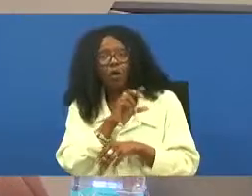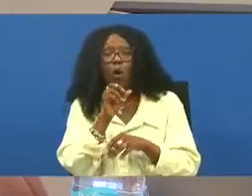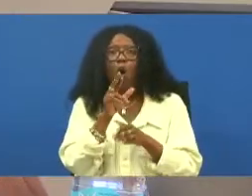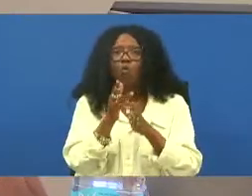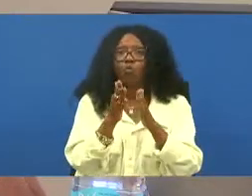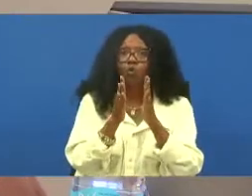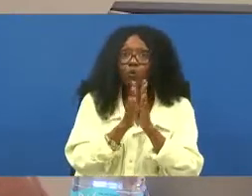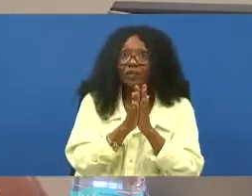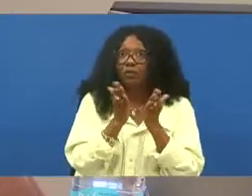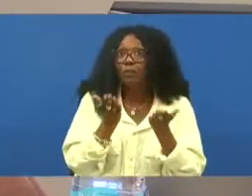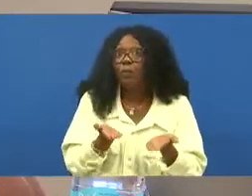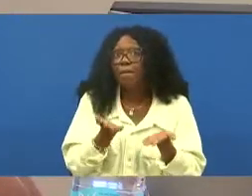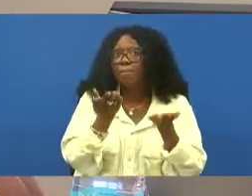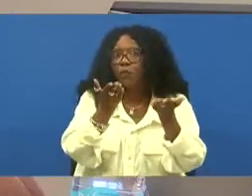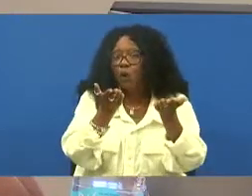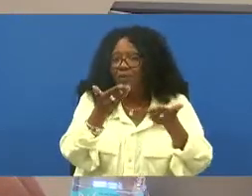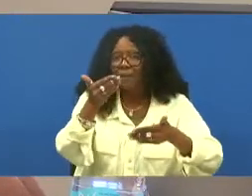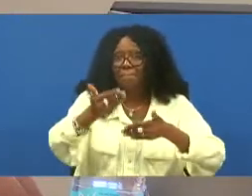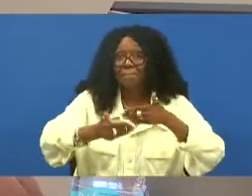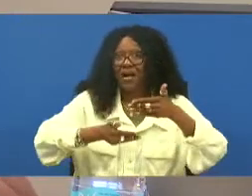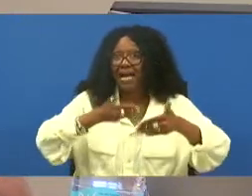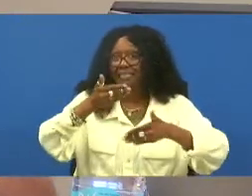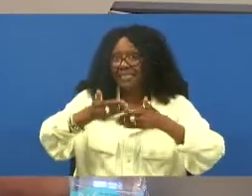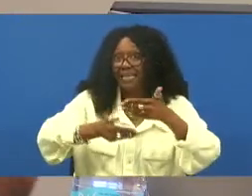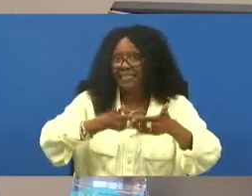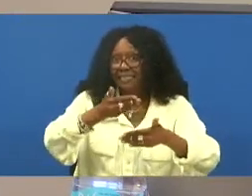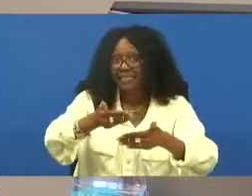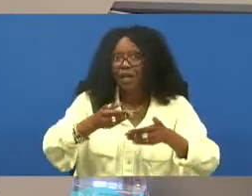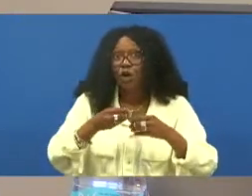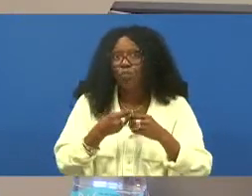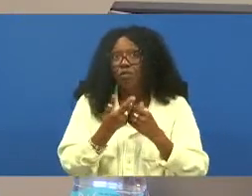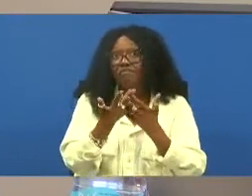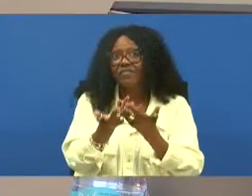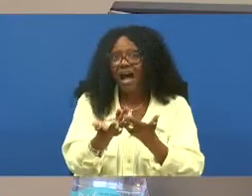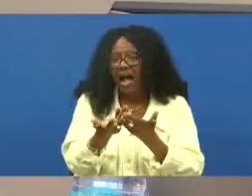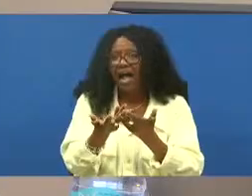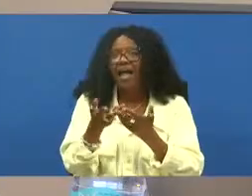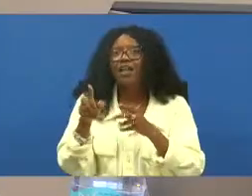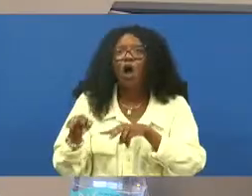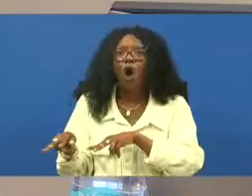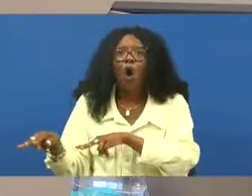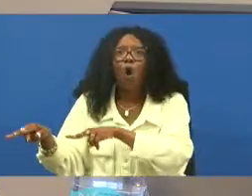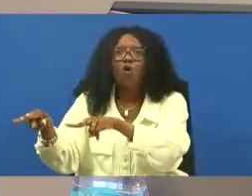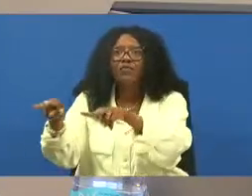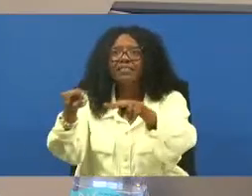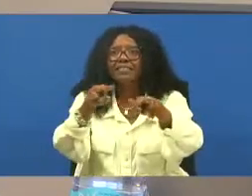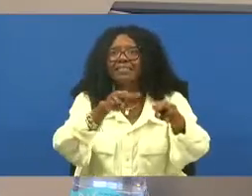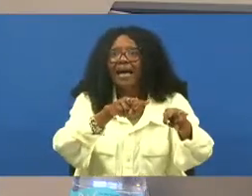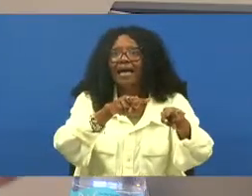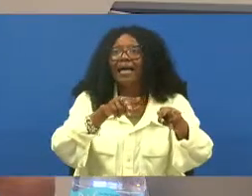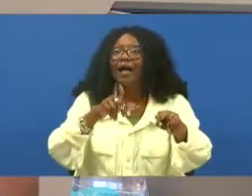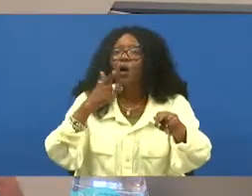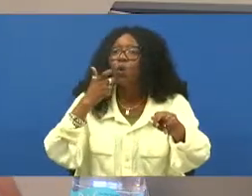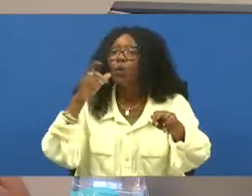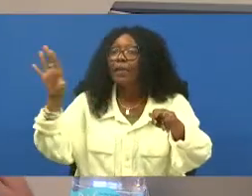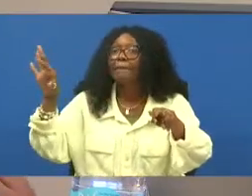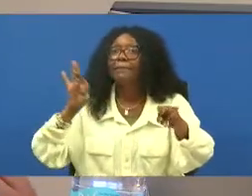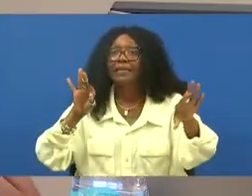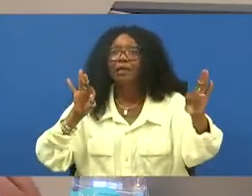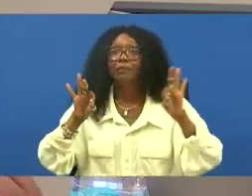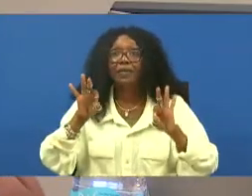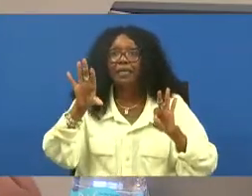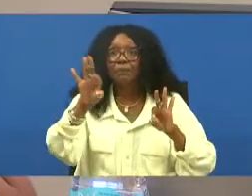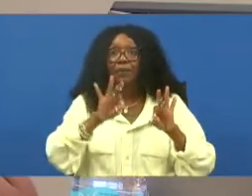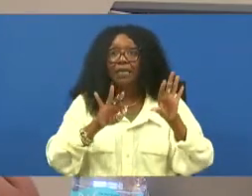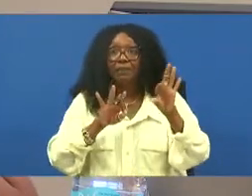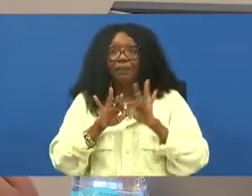of proposal process, to provide oversight of the selection process together